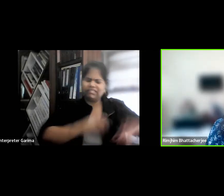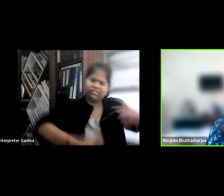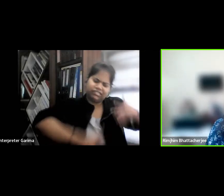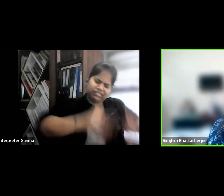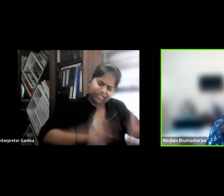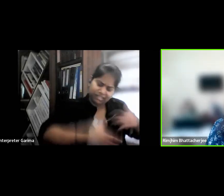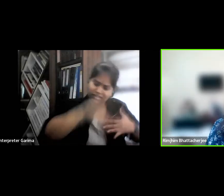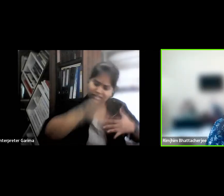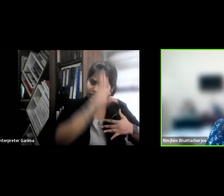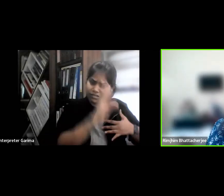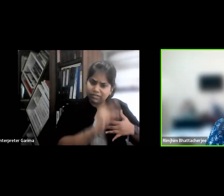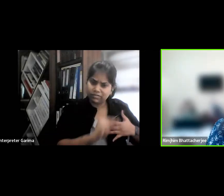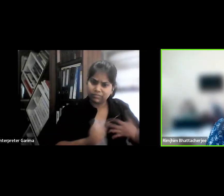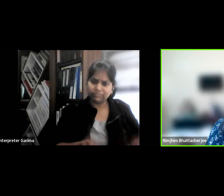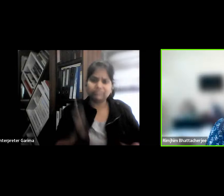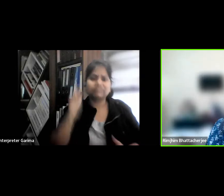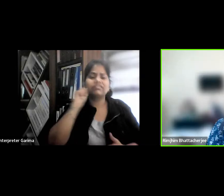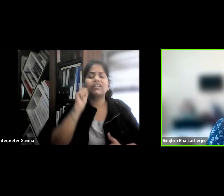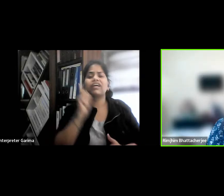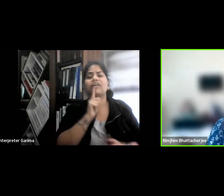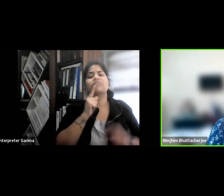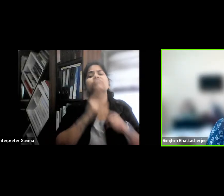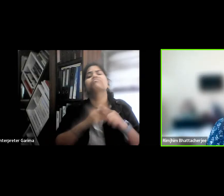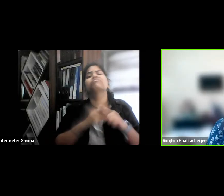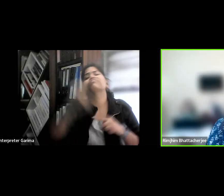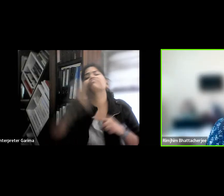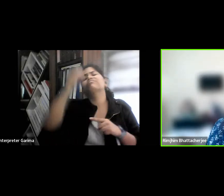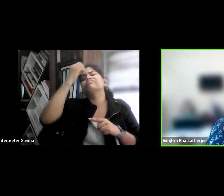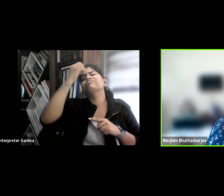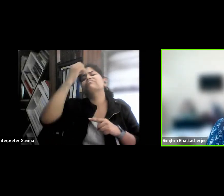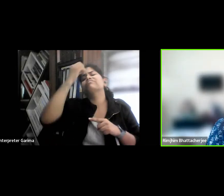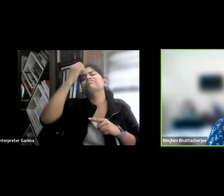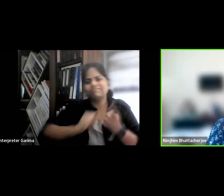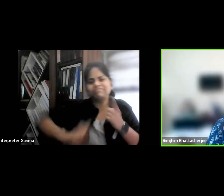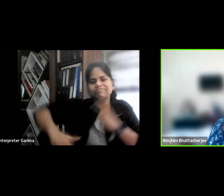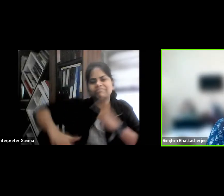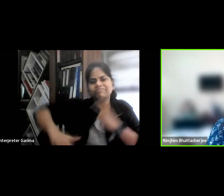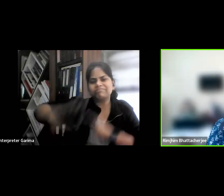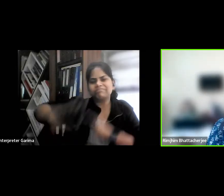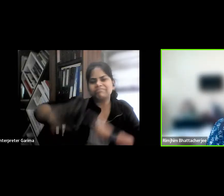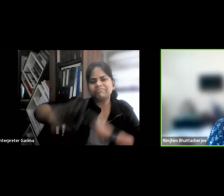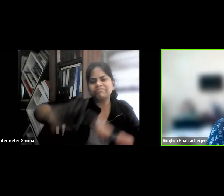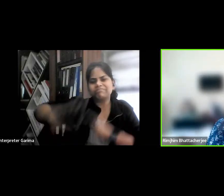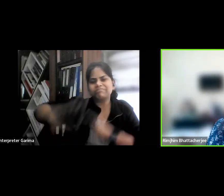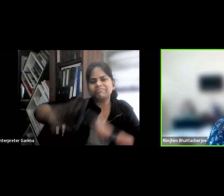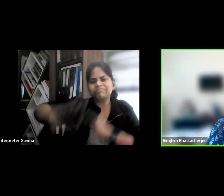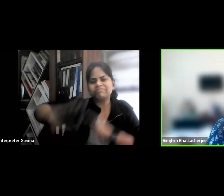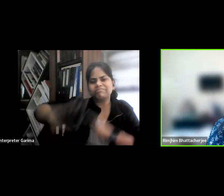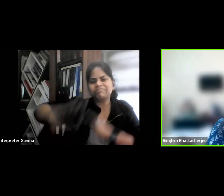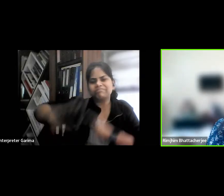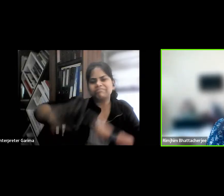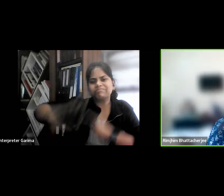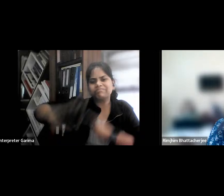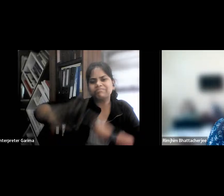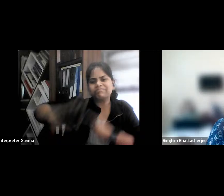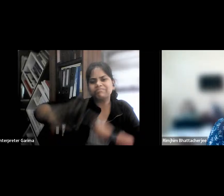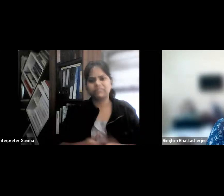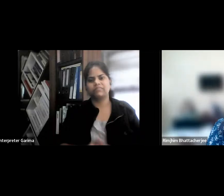the witnessed knowledge that the society he lived and functioned in has been molded by the non-disabled for the